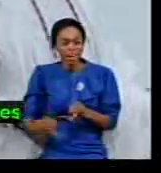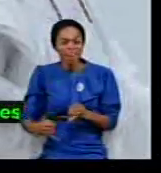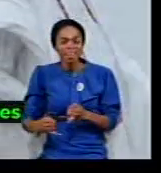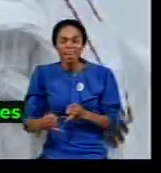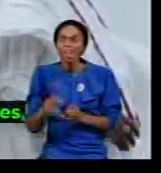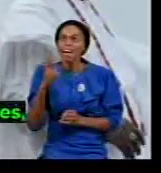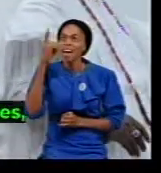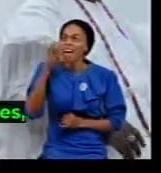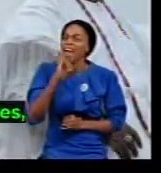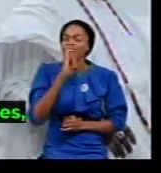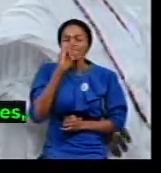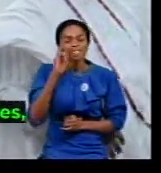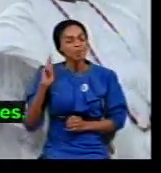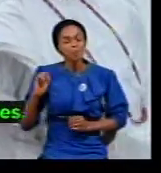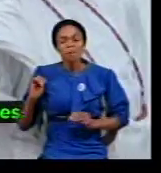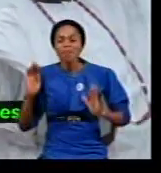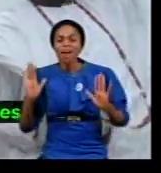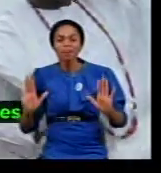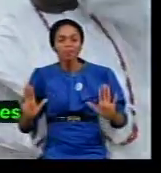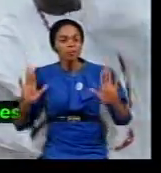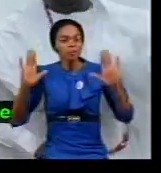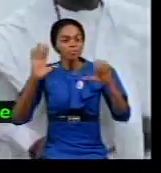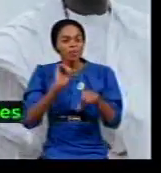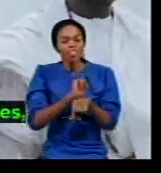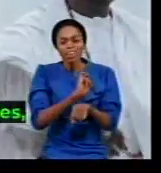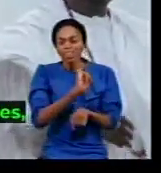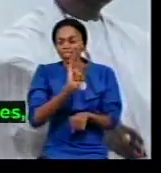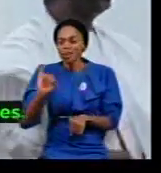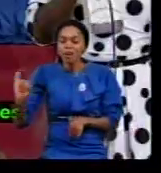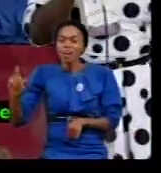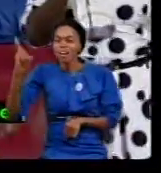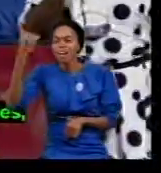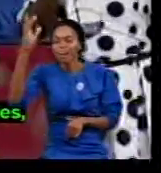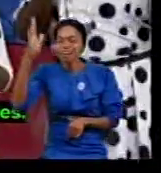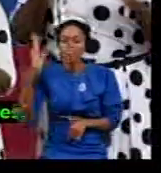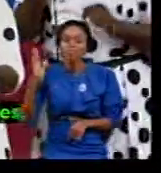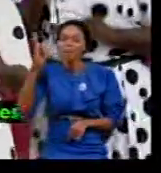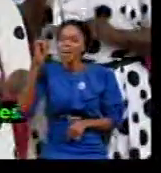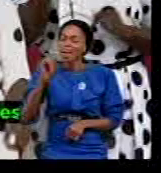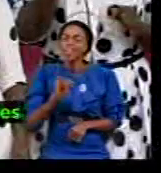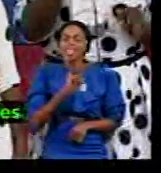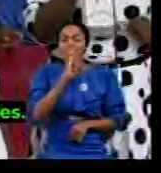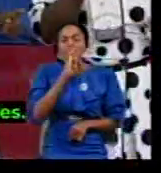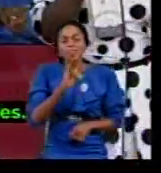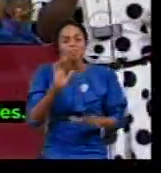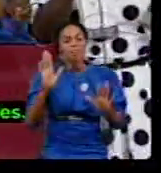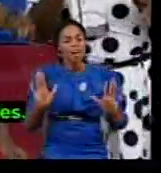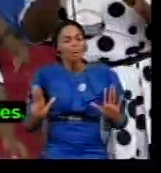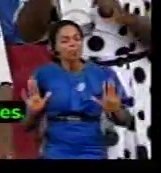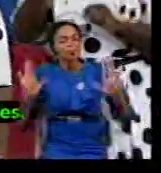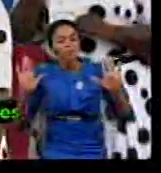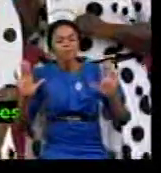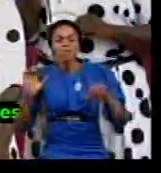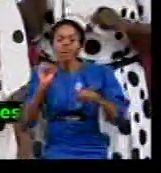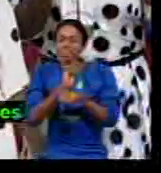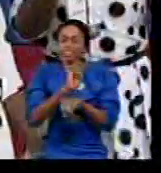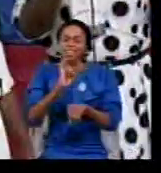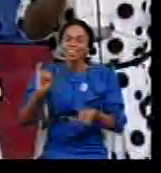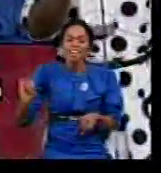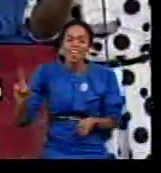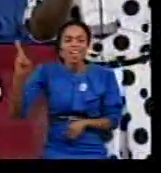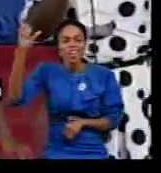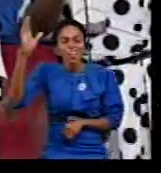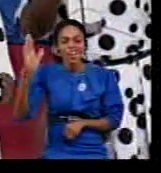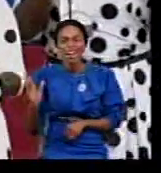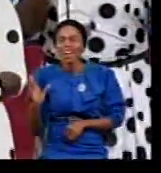at chapter 6, verse 34. Chapter 6, we're looking at verse 34. In verse 34, the first part says, and the Spirit of the Lord